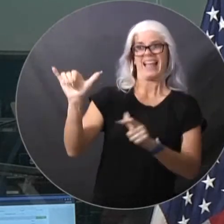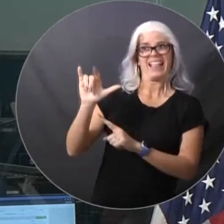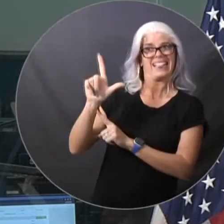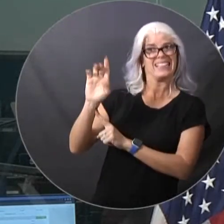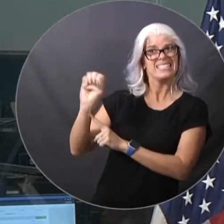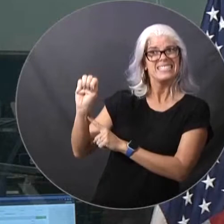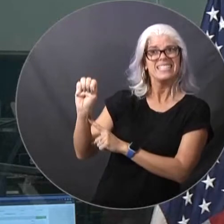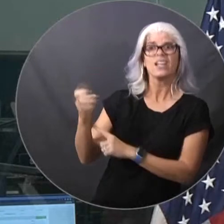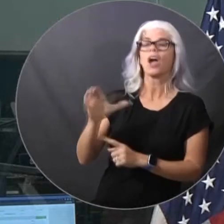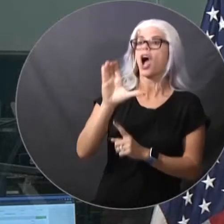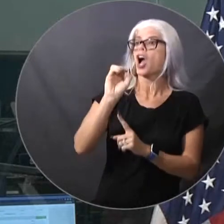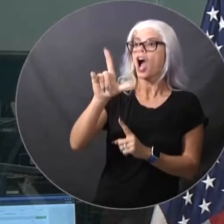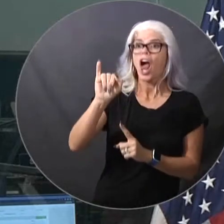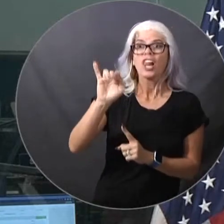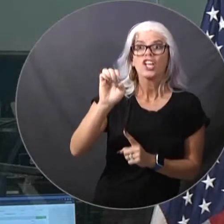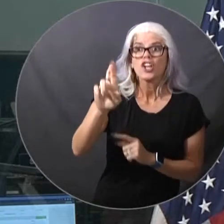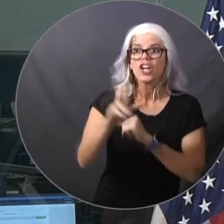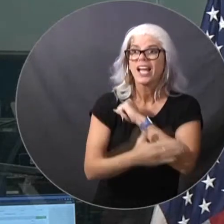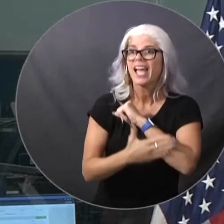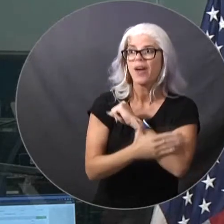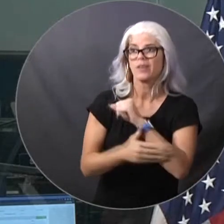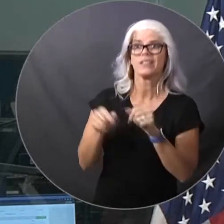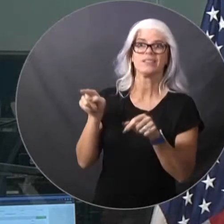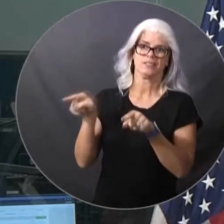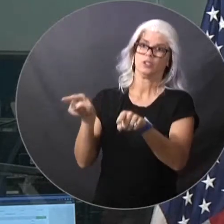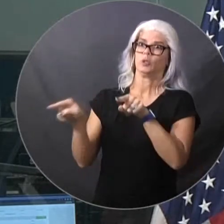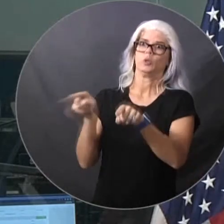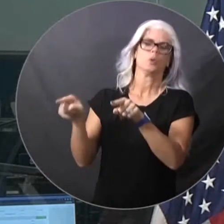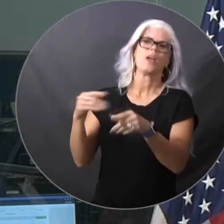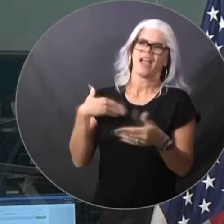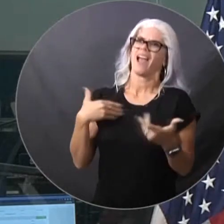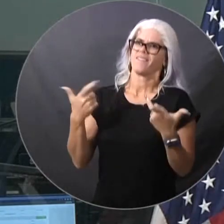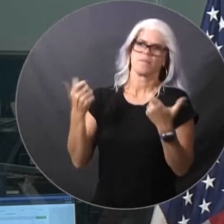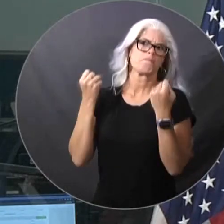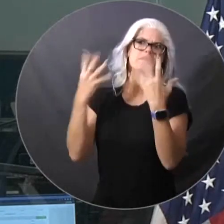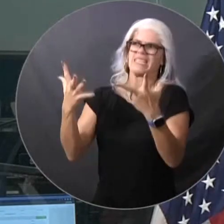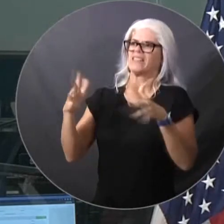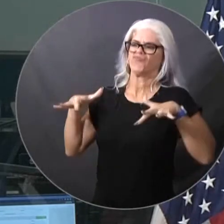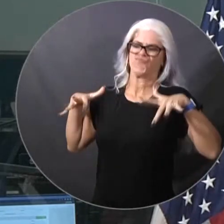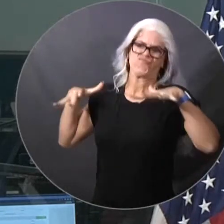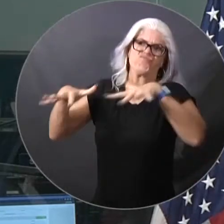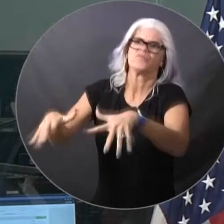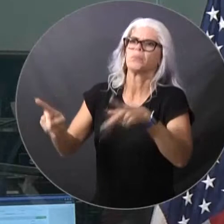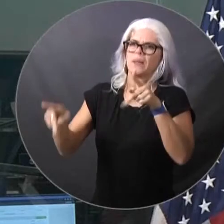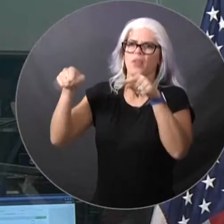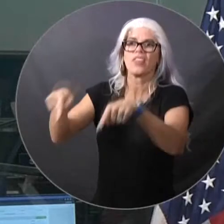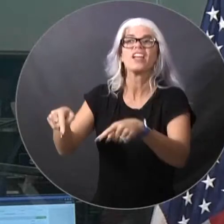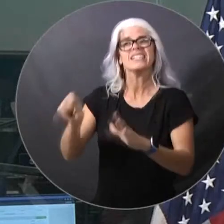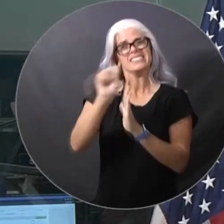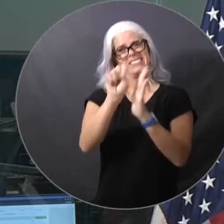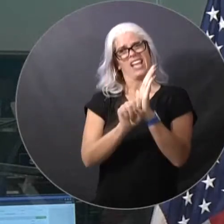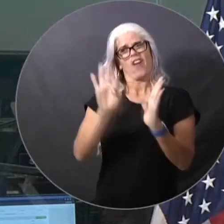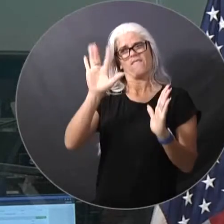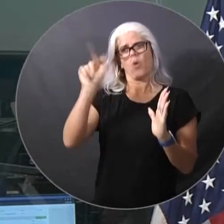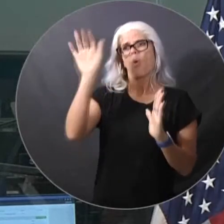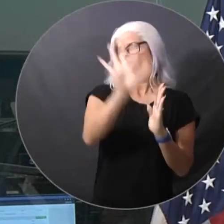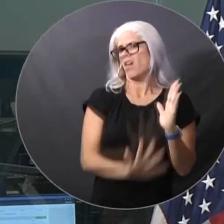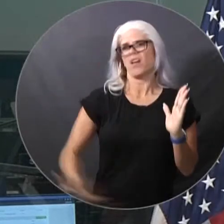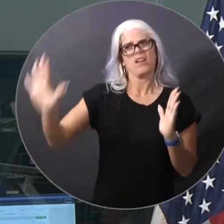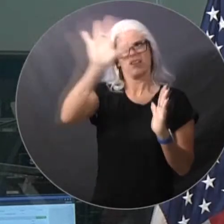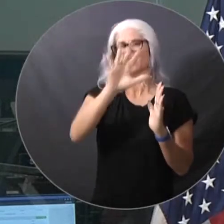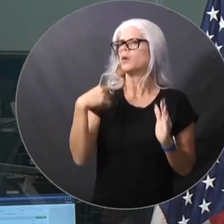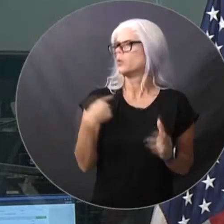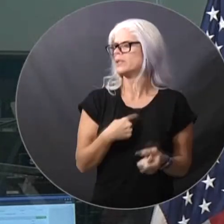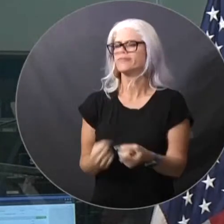County. They've got great response teams. The state of Florida, we are providing a lot of support that's staged and ready to